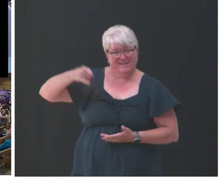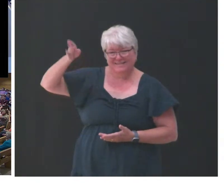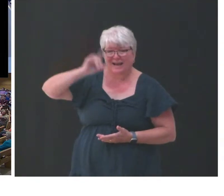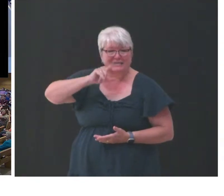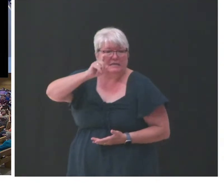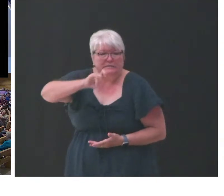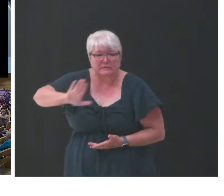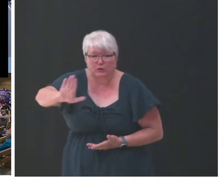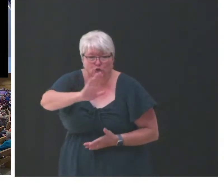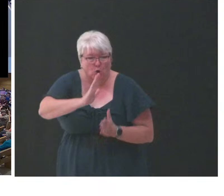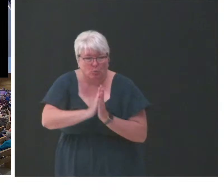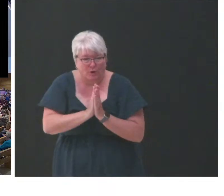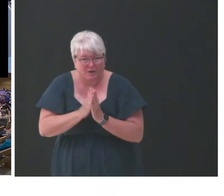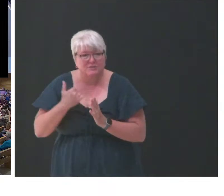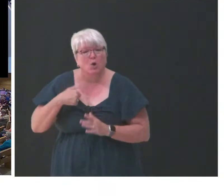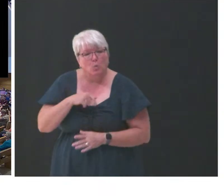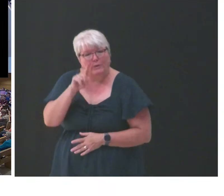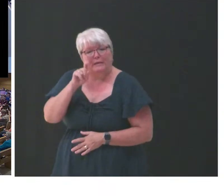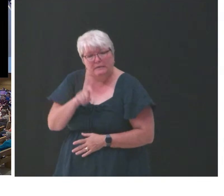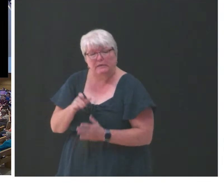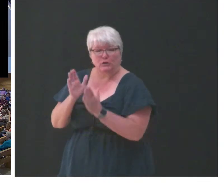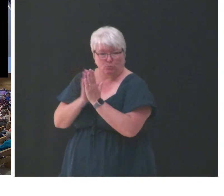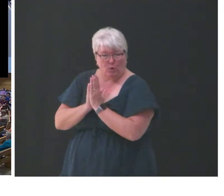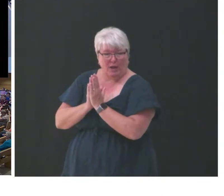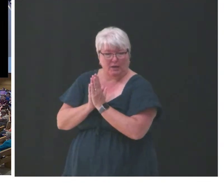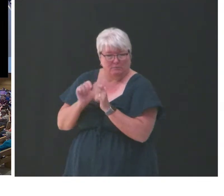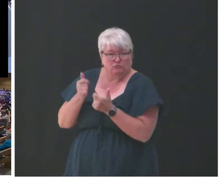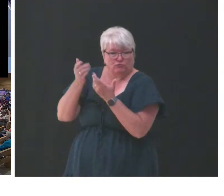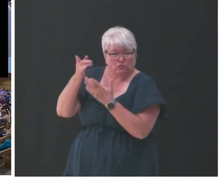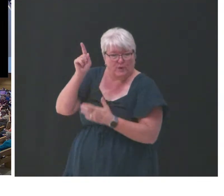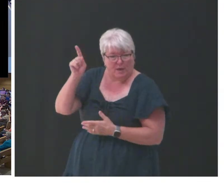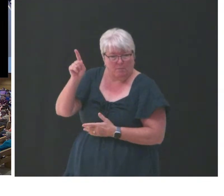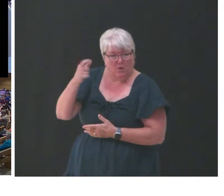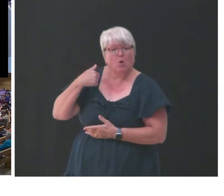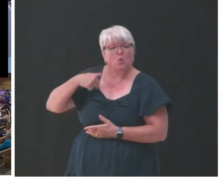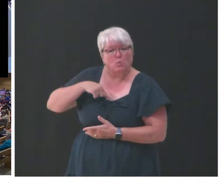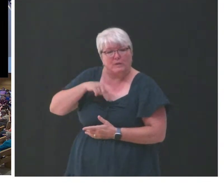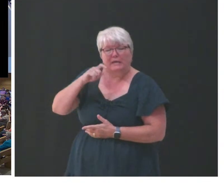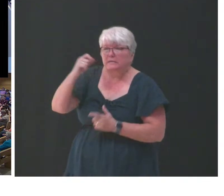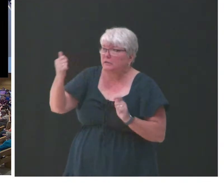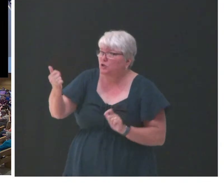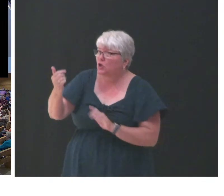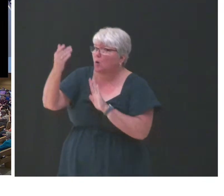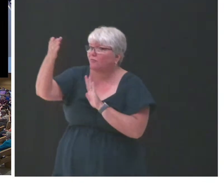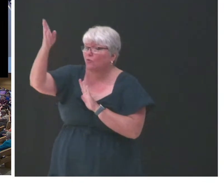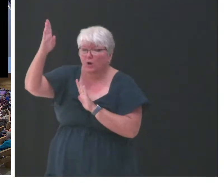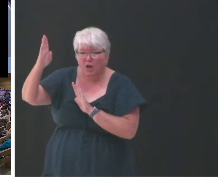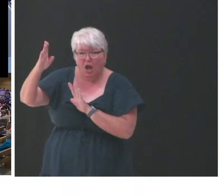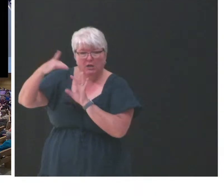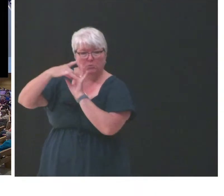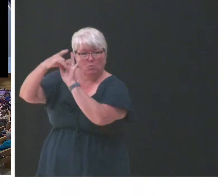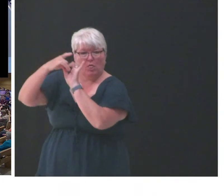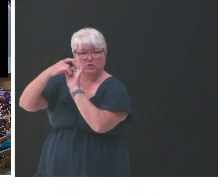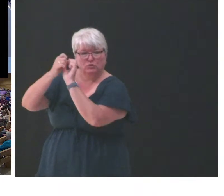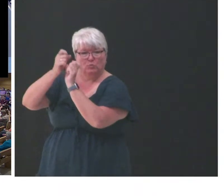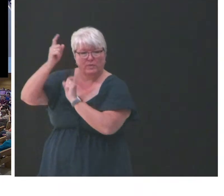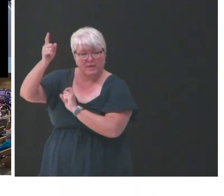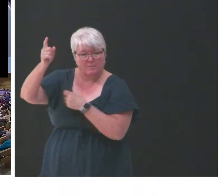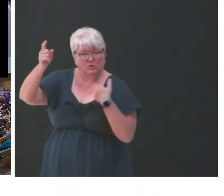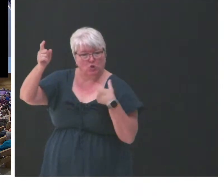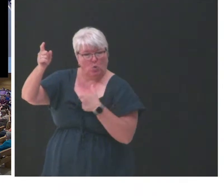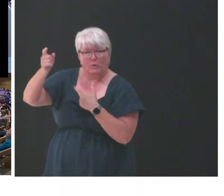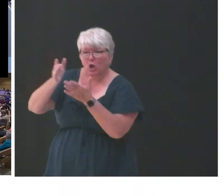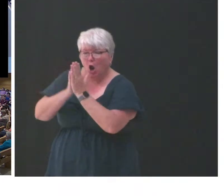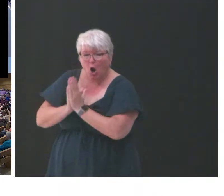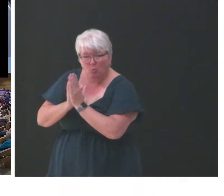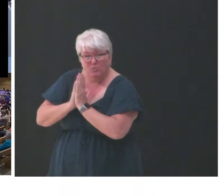your prayers. We need to pray to him. We are the ones that need to go before God and to be in relationship with him so that we are